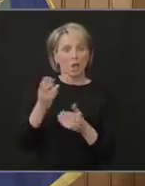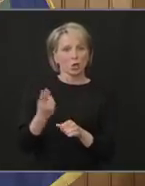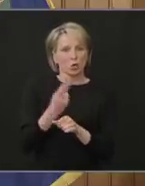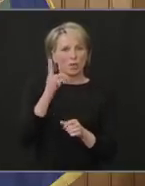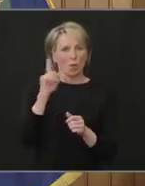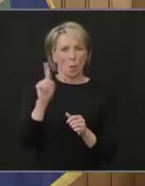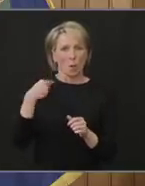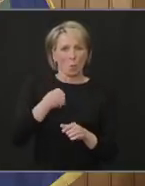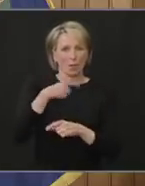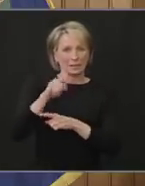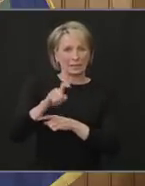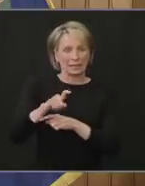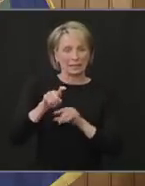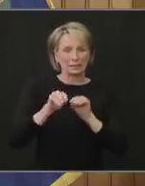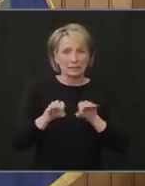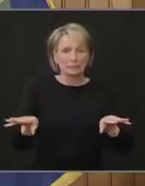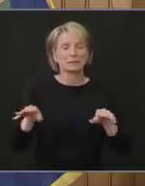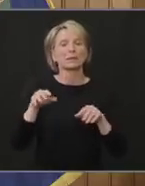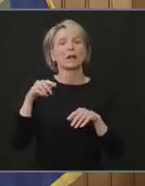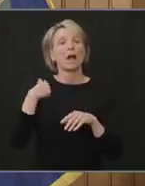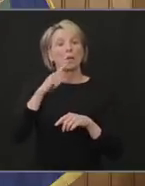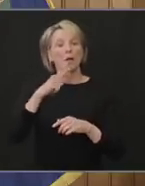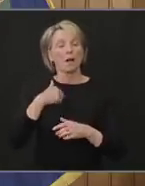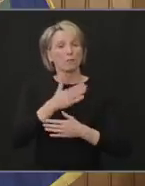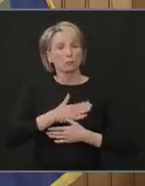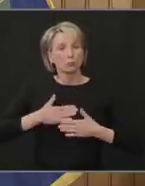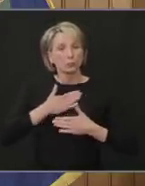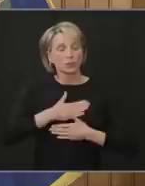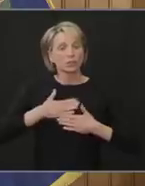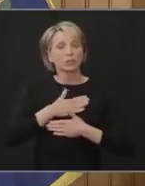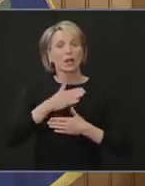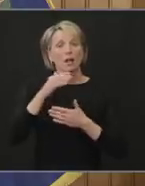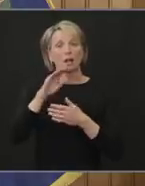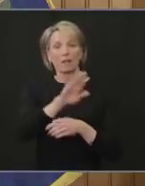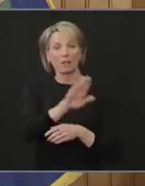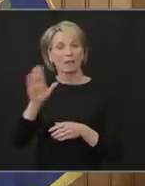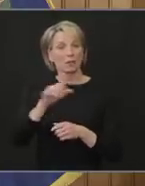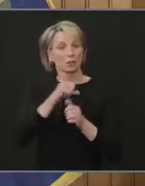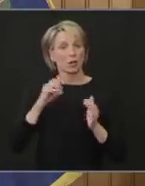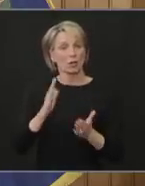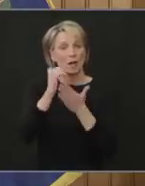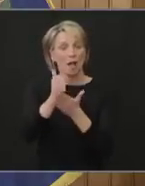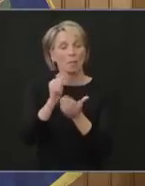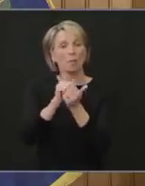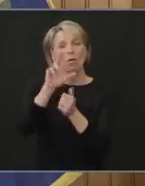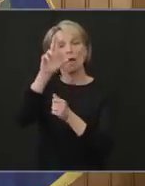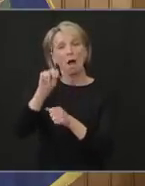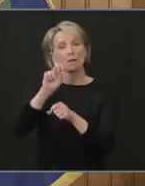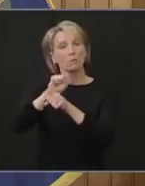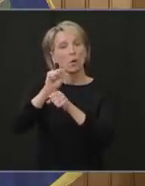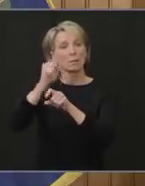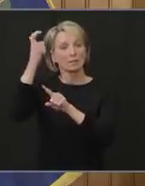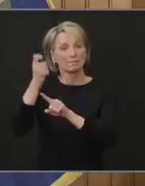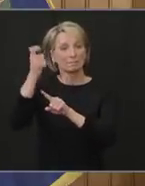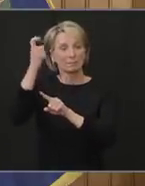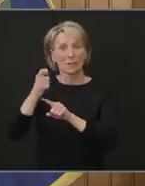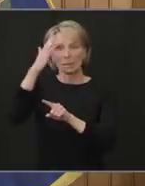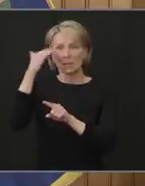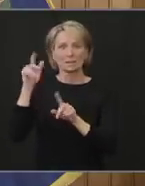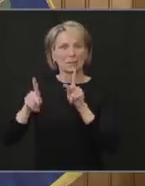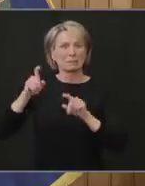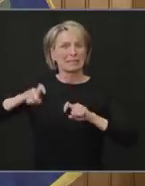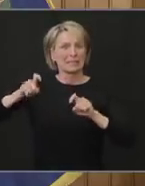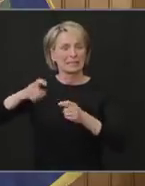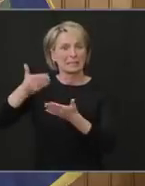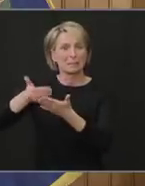necessary. I really appreciate what you're doing on unemployment compensation, because there we have a desperate need right now. But I'll tell you, we